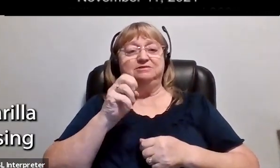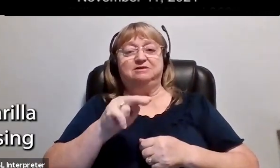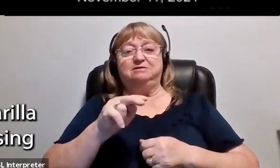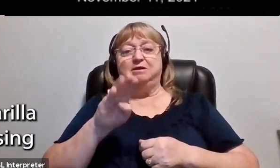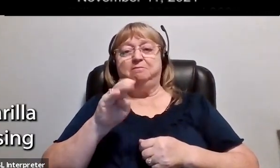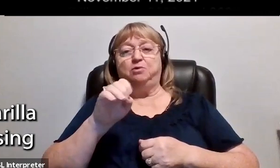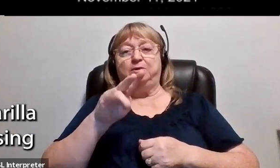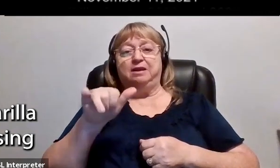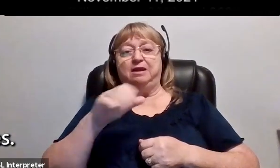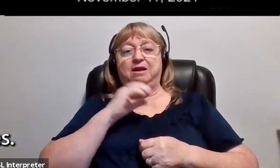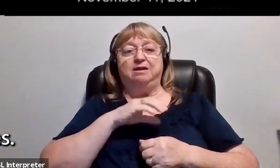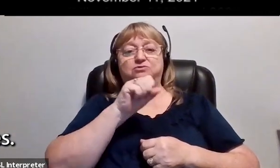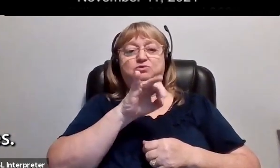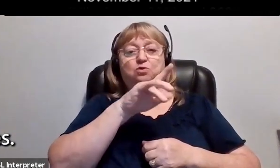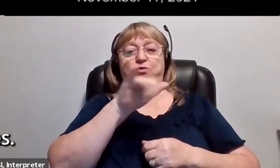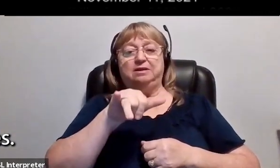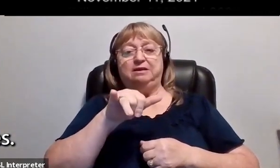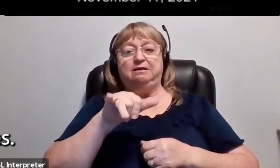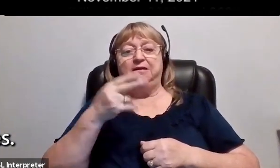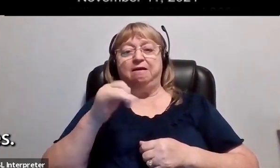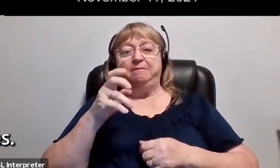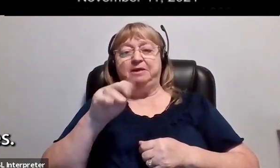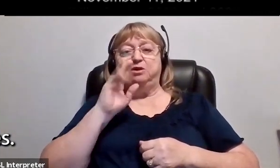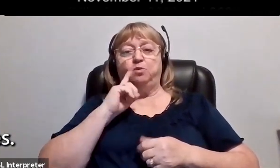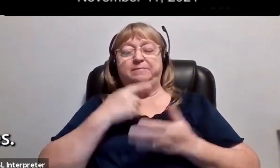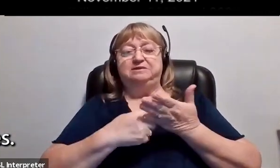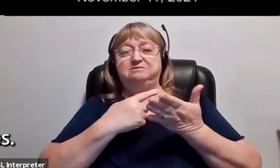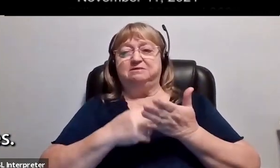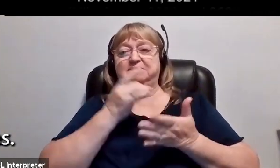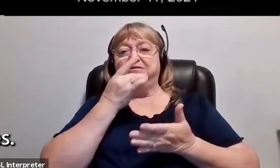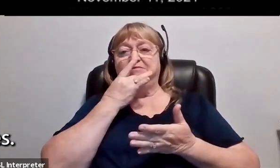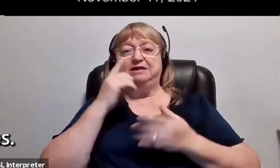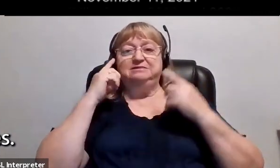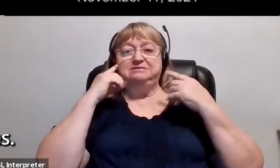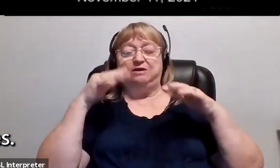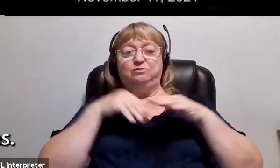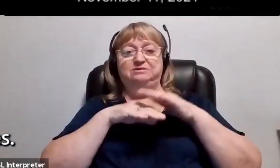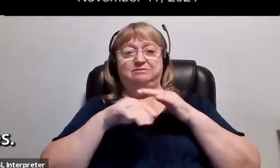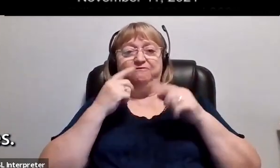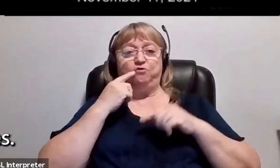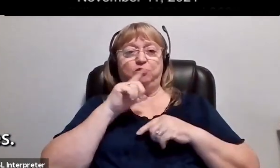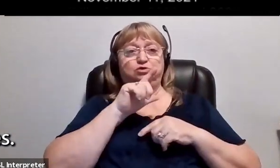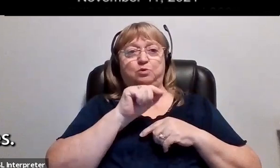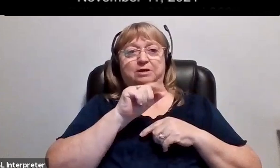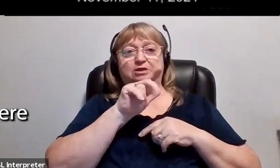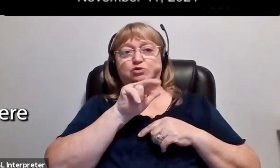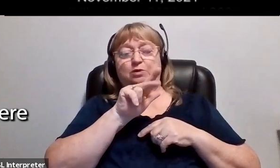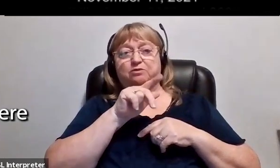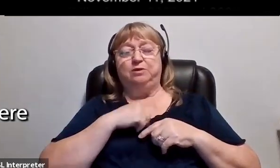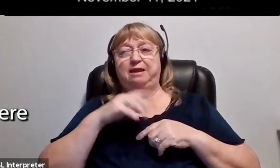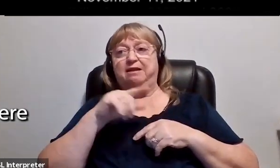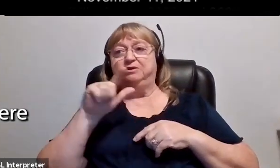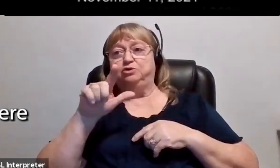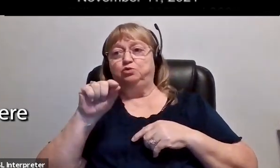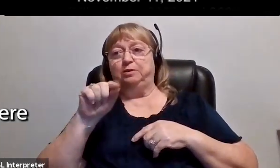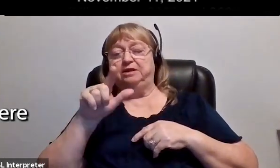Sóley Hyman, who will be discussing LightSound, accessibility for the 2023 and 2024 solar eclipses. Thank you both